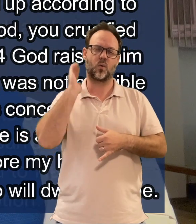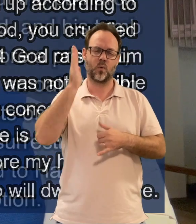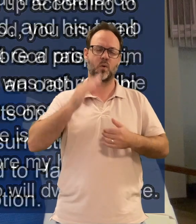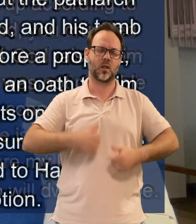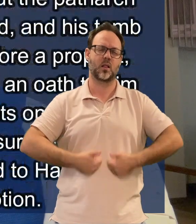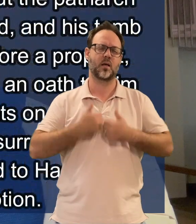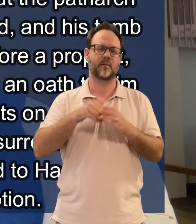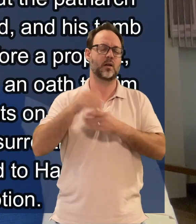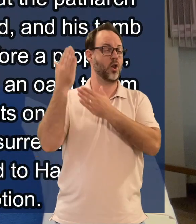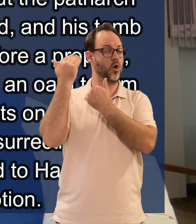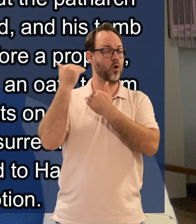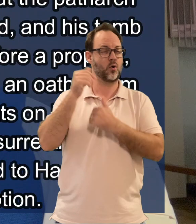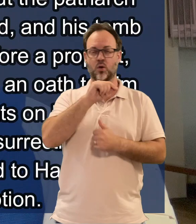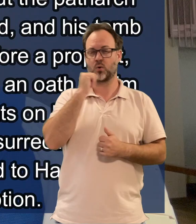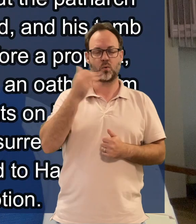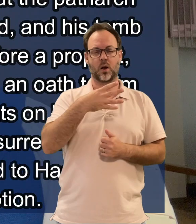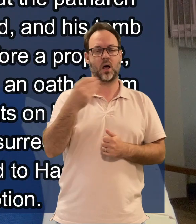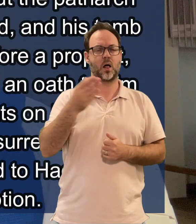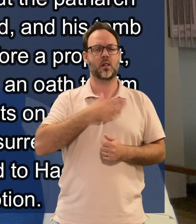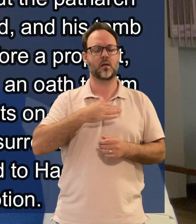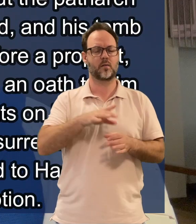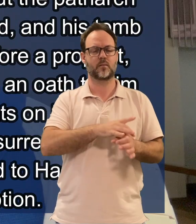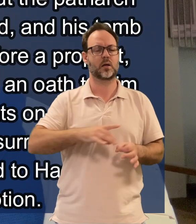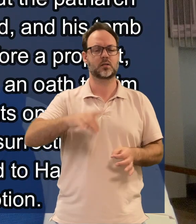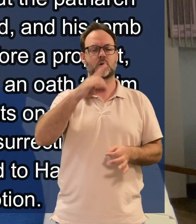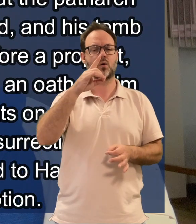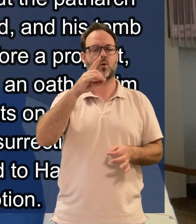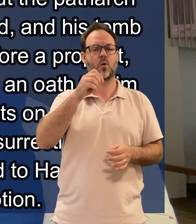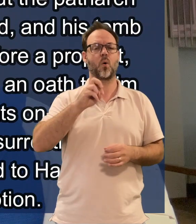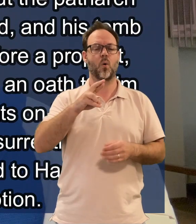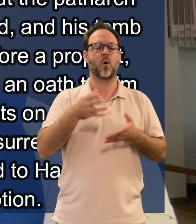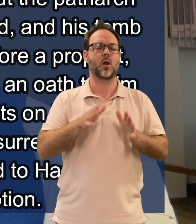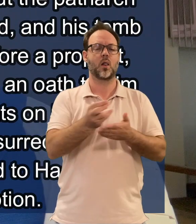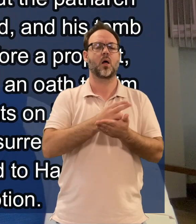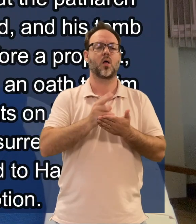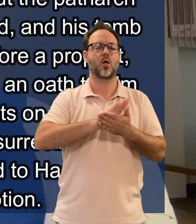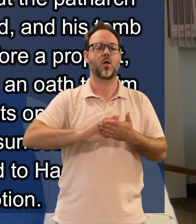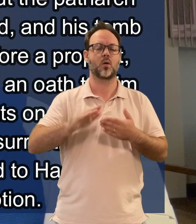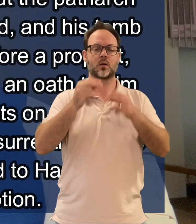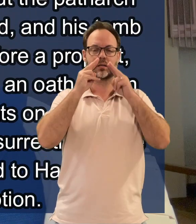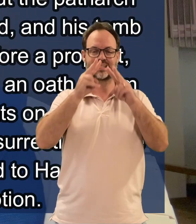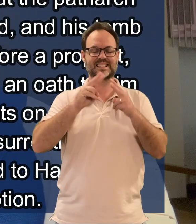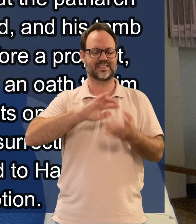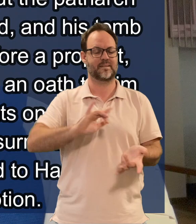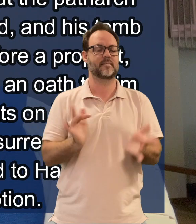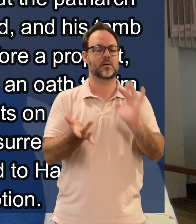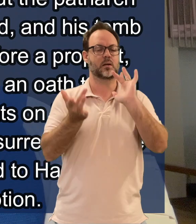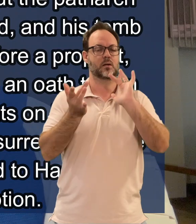in hope. For you will not abandon my soul to Hades, or let the Holy One see